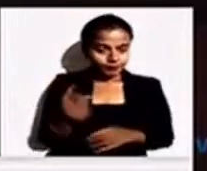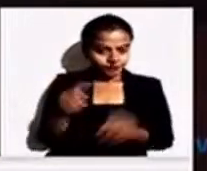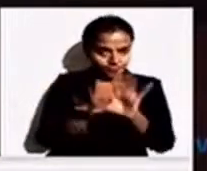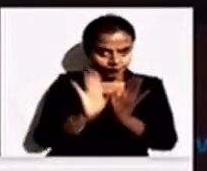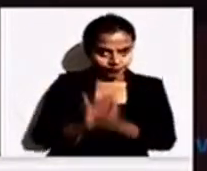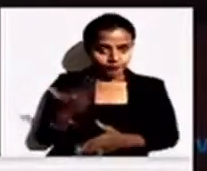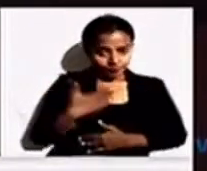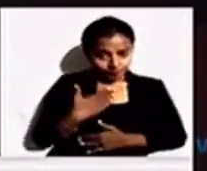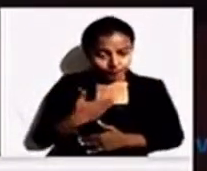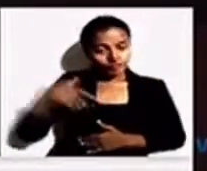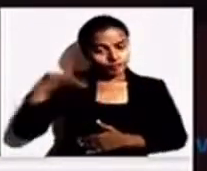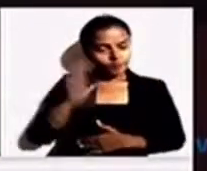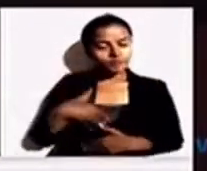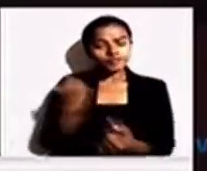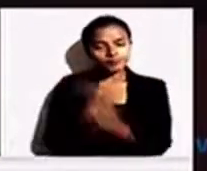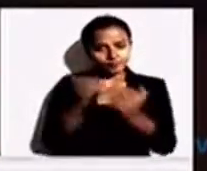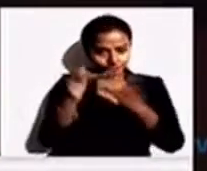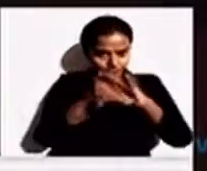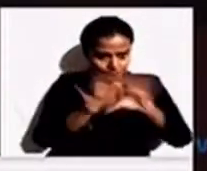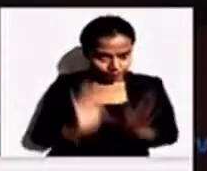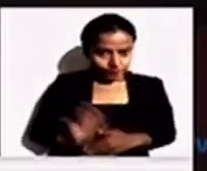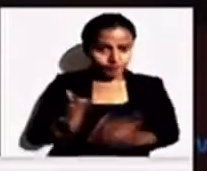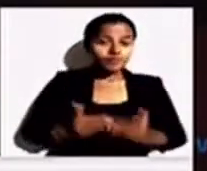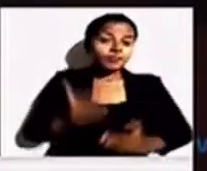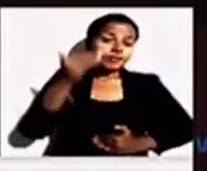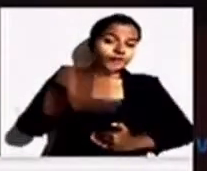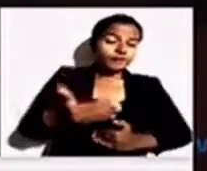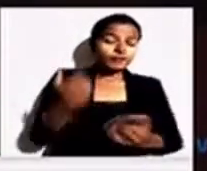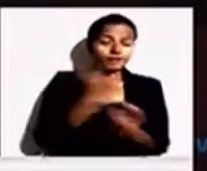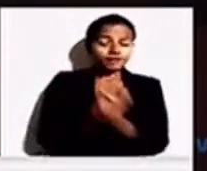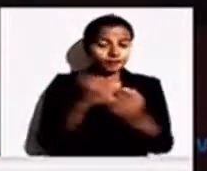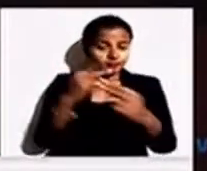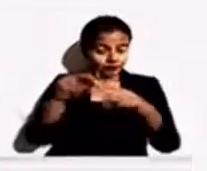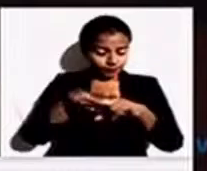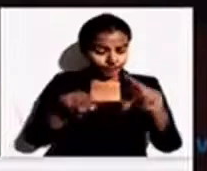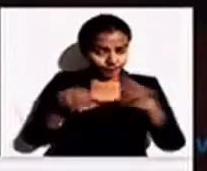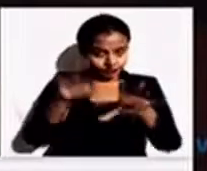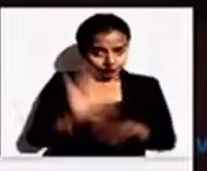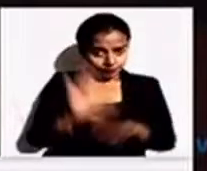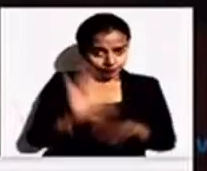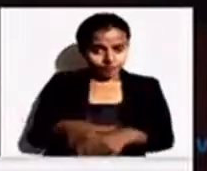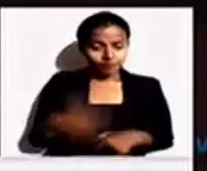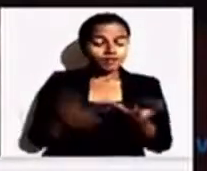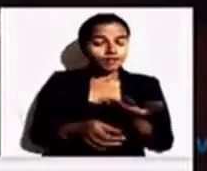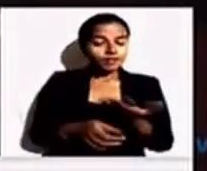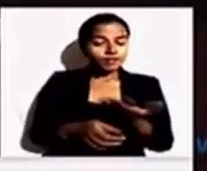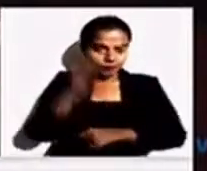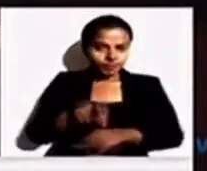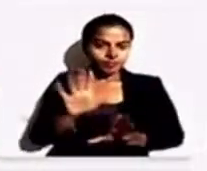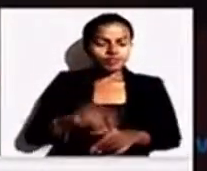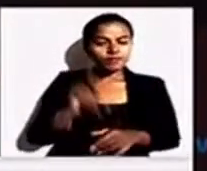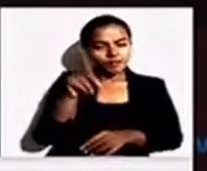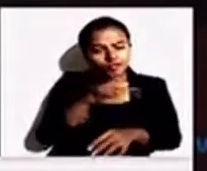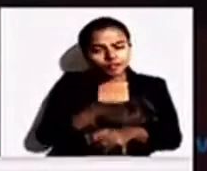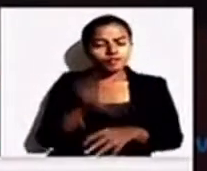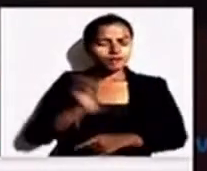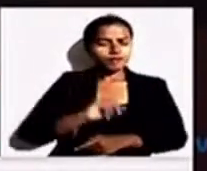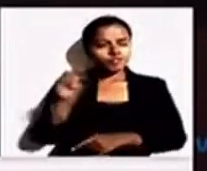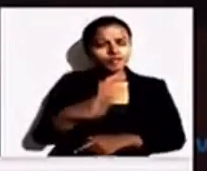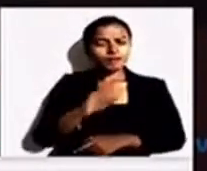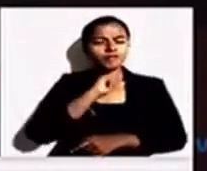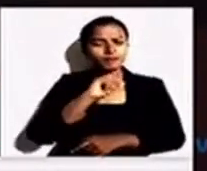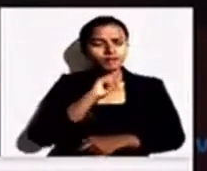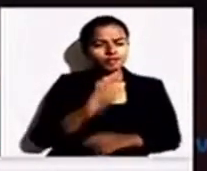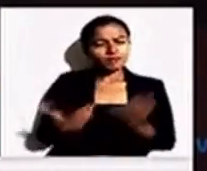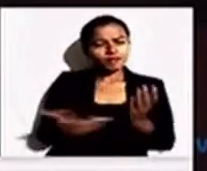drug and acted frantically for about 1.5 days. These inmates had consumed tablets that are used for mental disorders. We